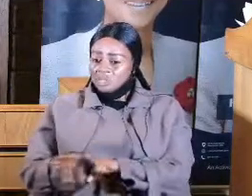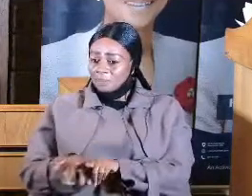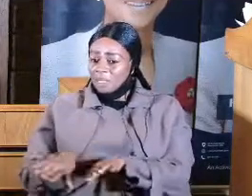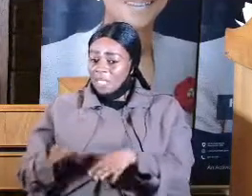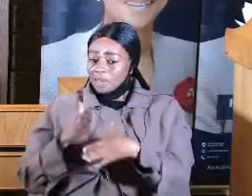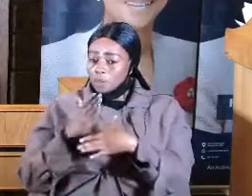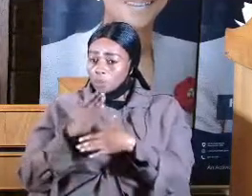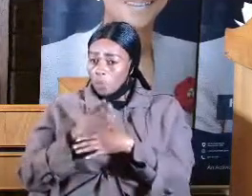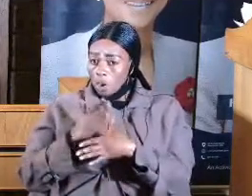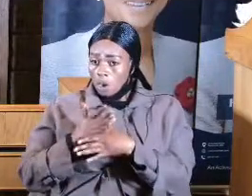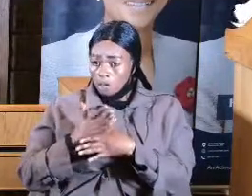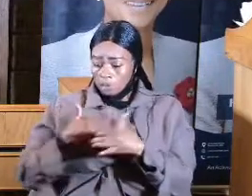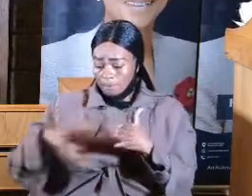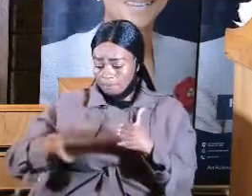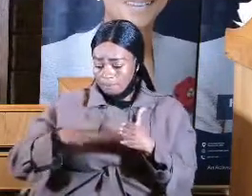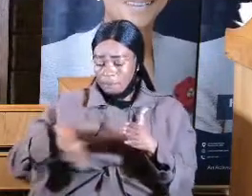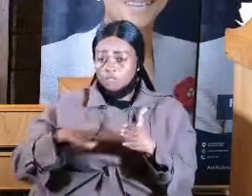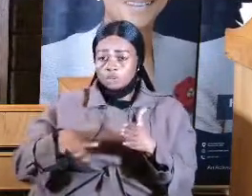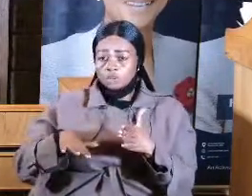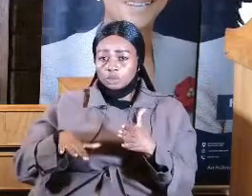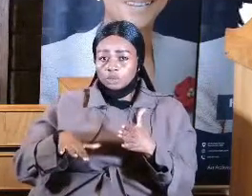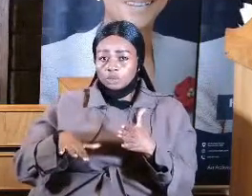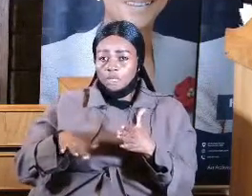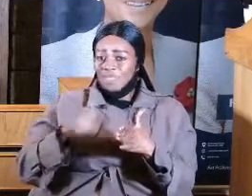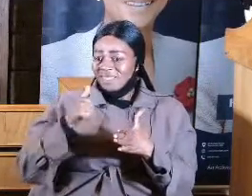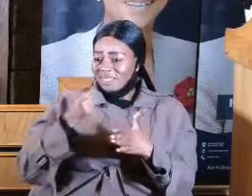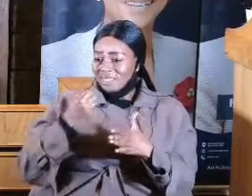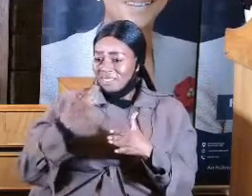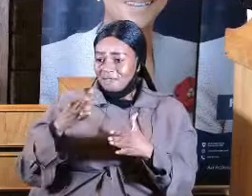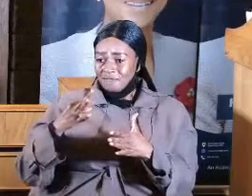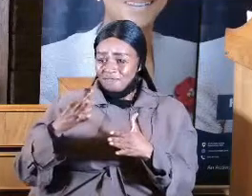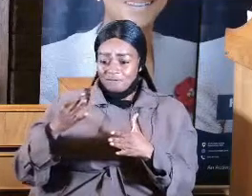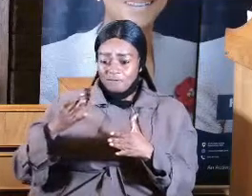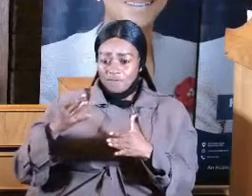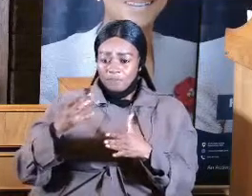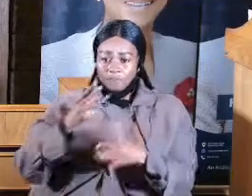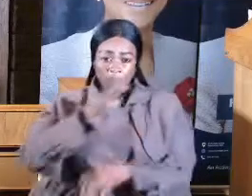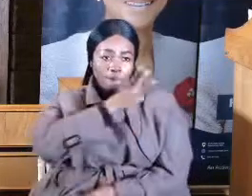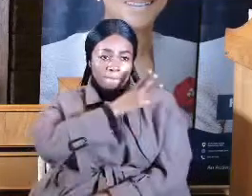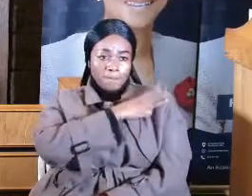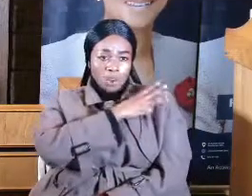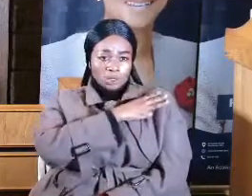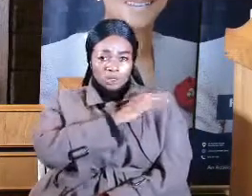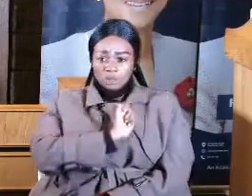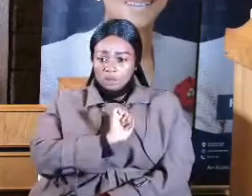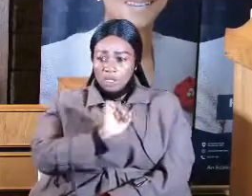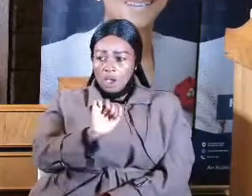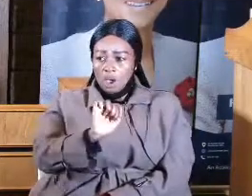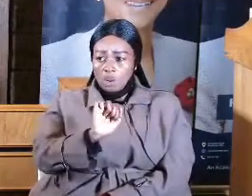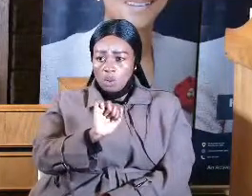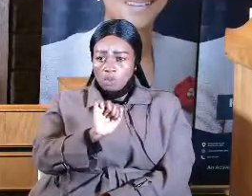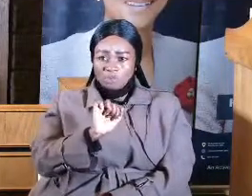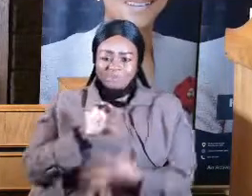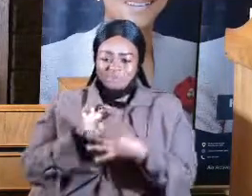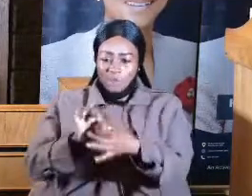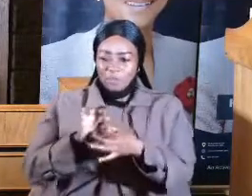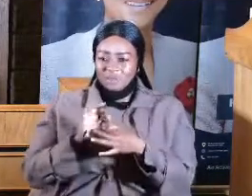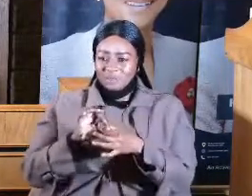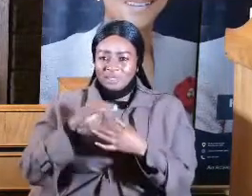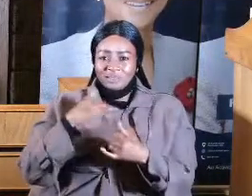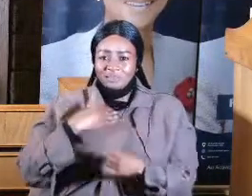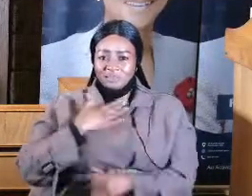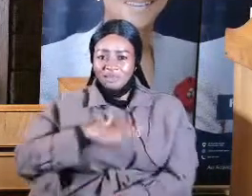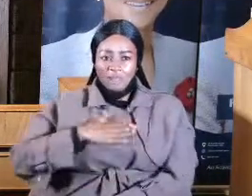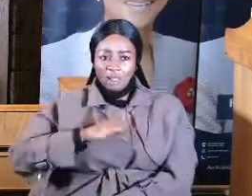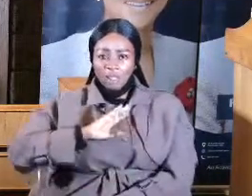got a boss who's not cooperative, who's frustrating and making you miserable